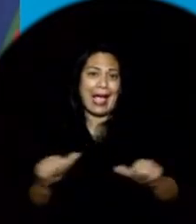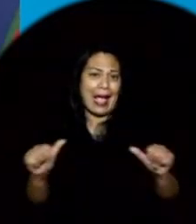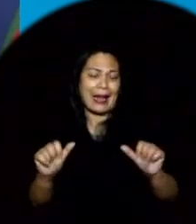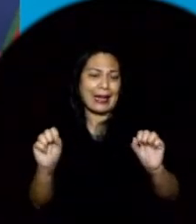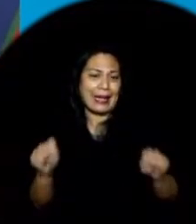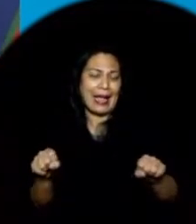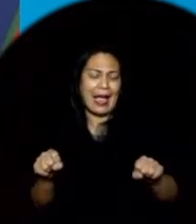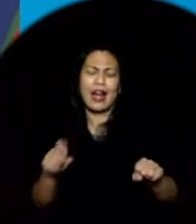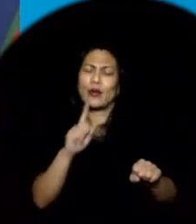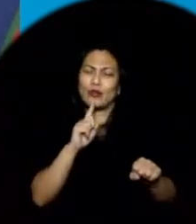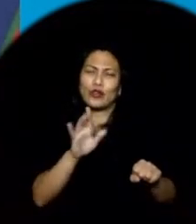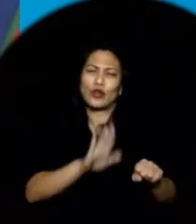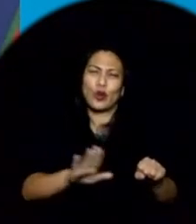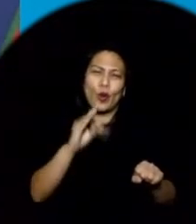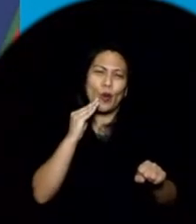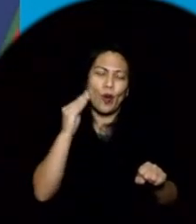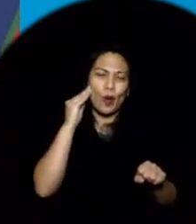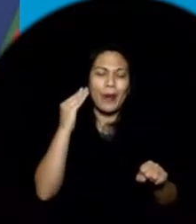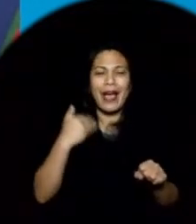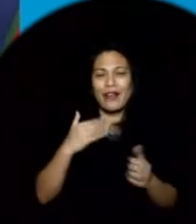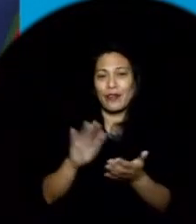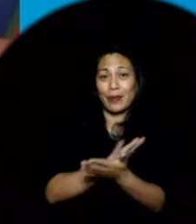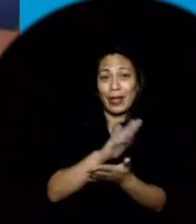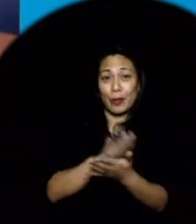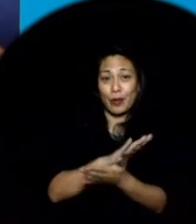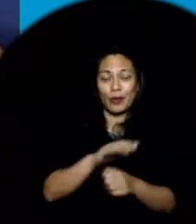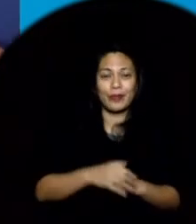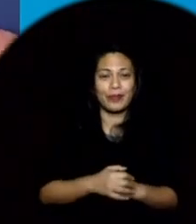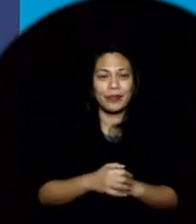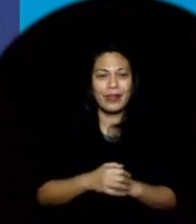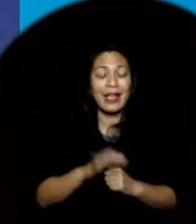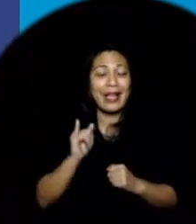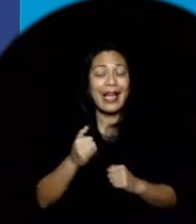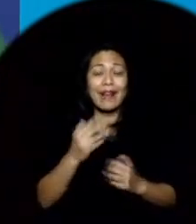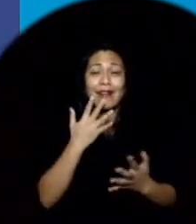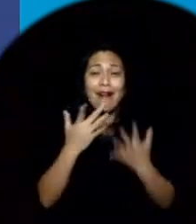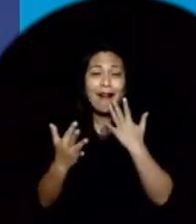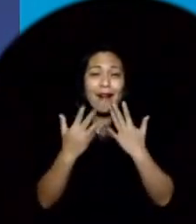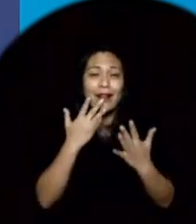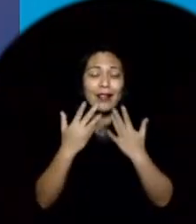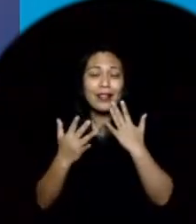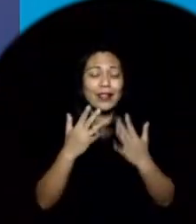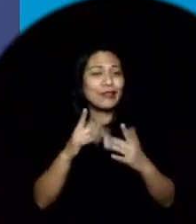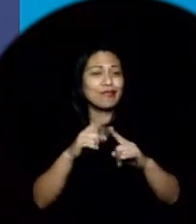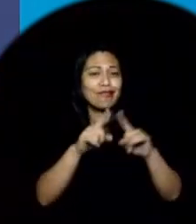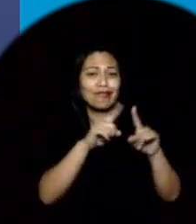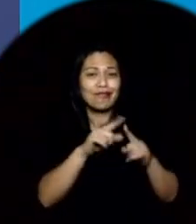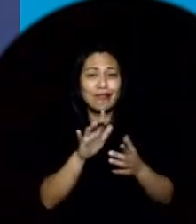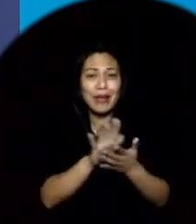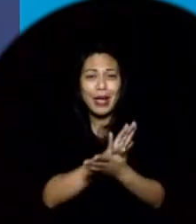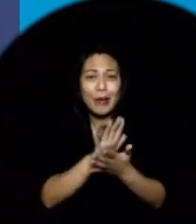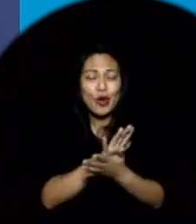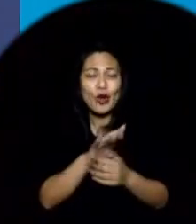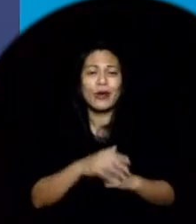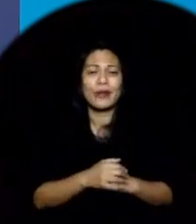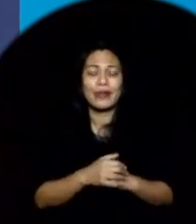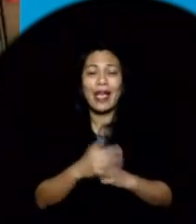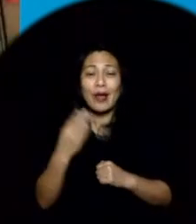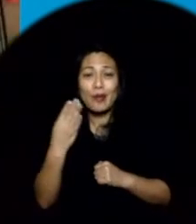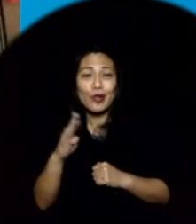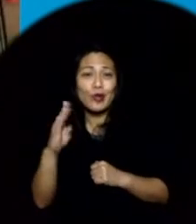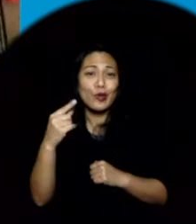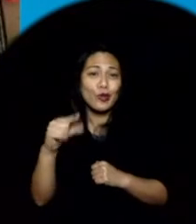really. I'm sure you have paper around your house. Start off with different colored construction papers. I have blue, green,